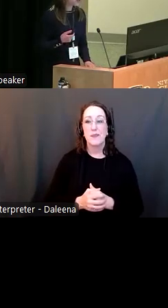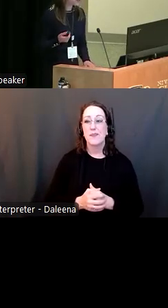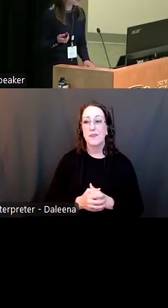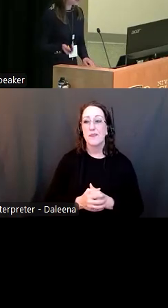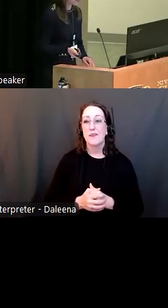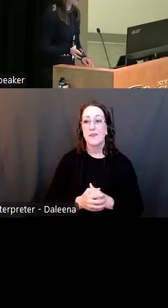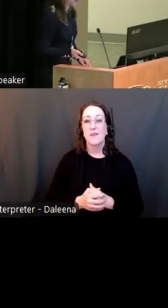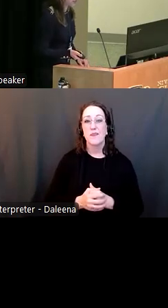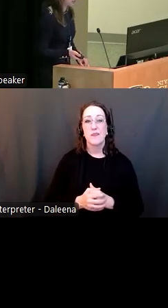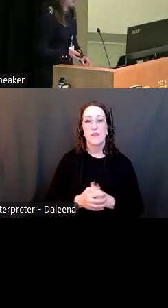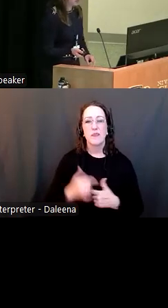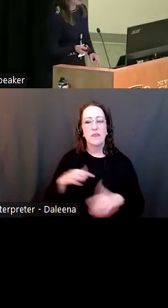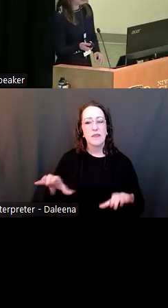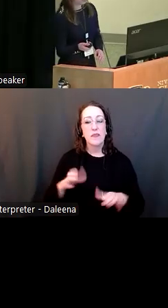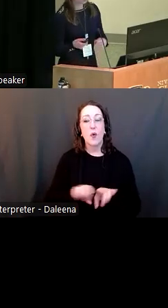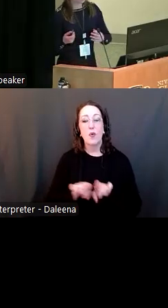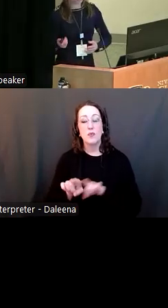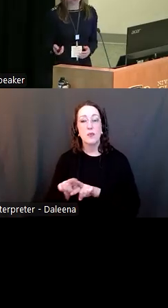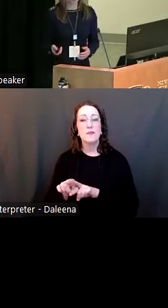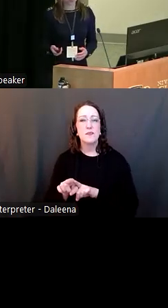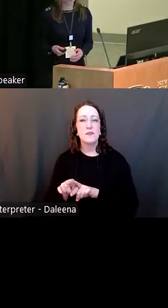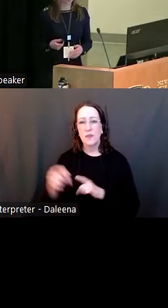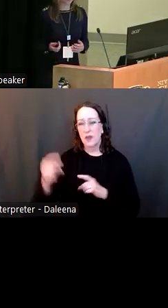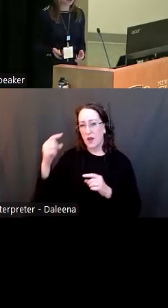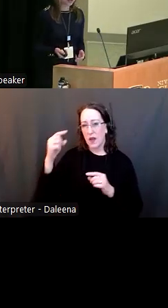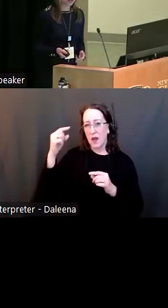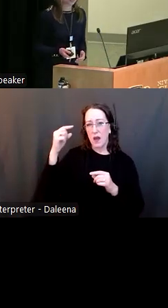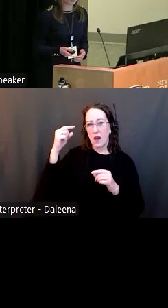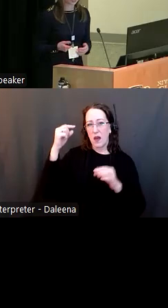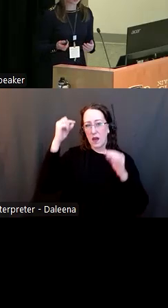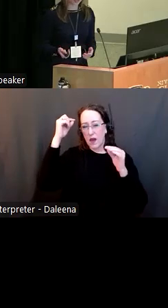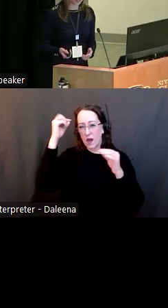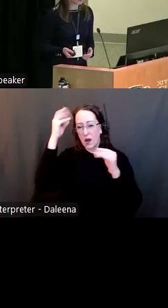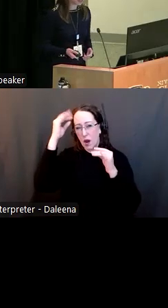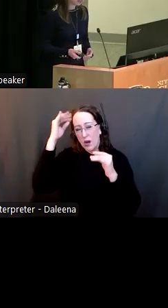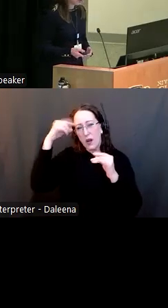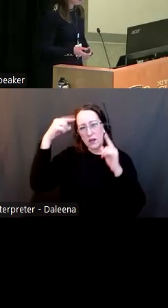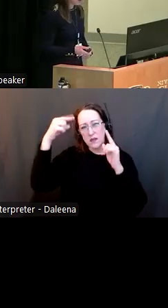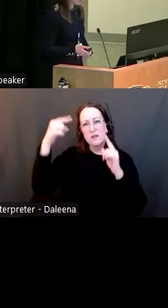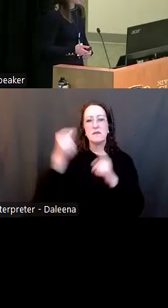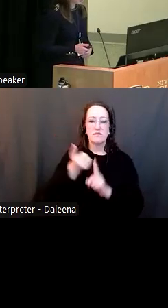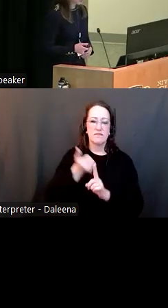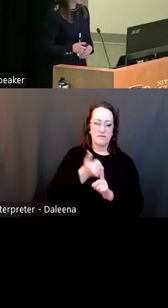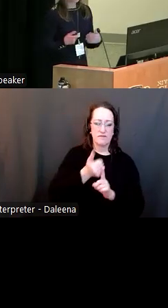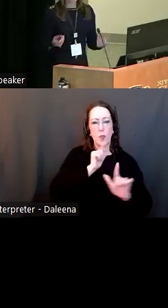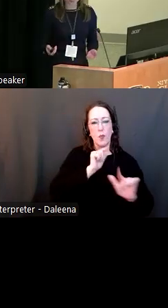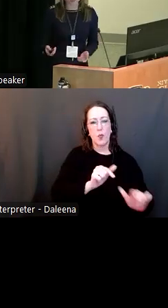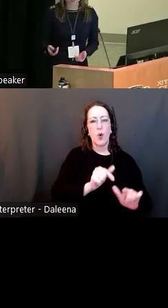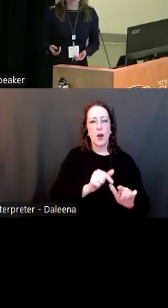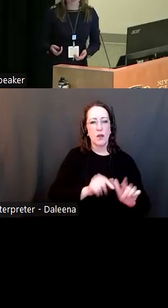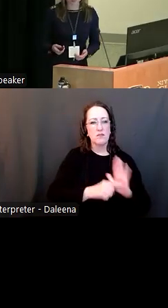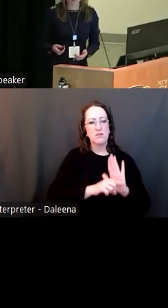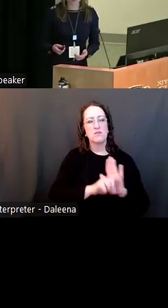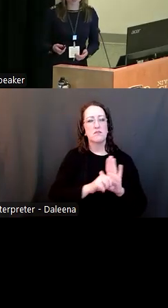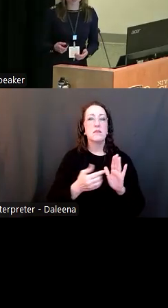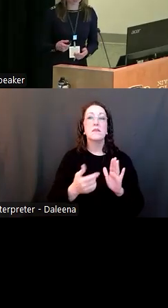I also administered a cognitive motivation self-report scale that I developed that has two factors